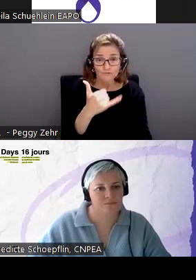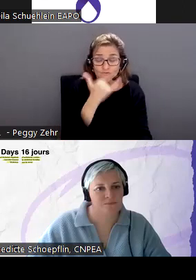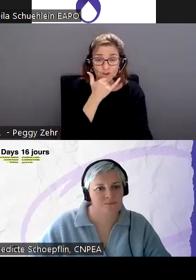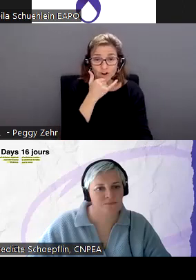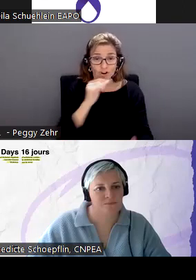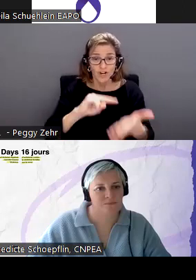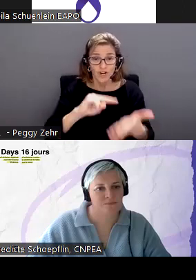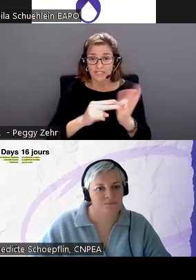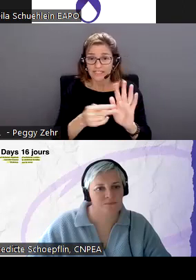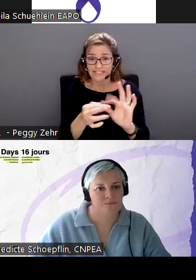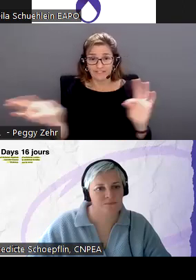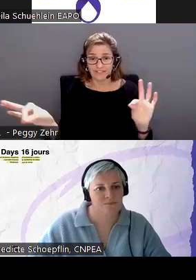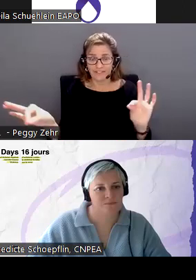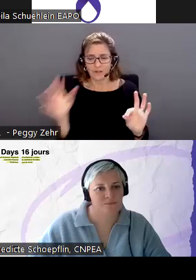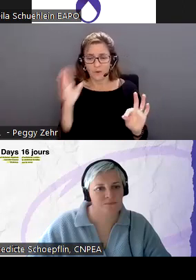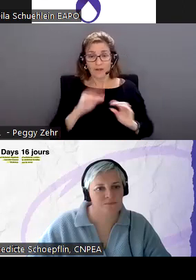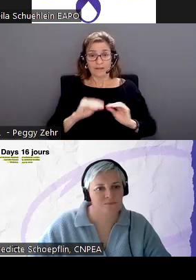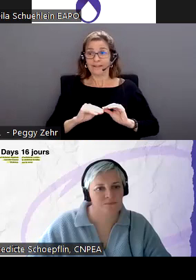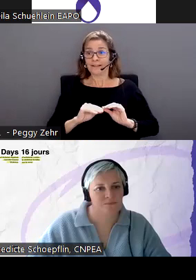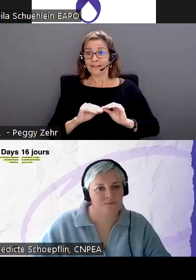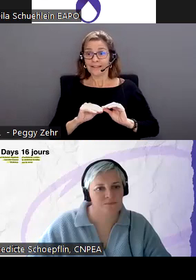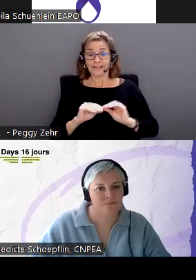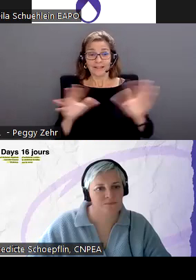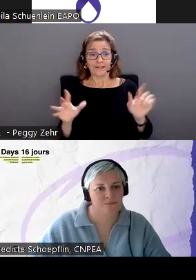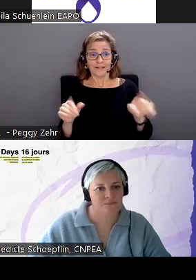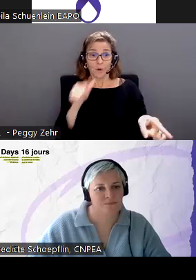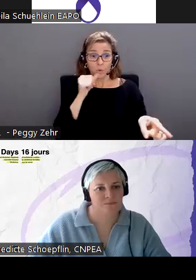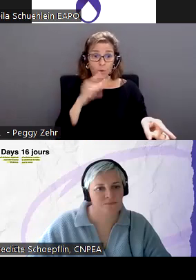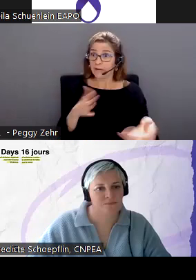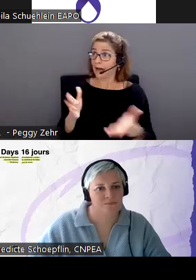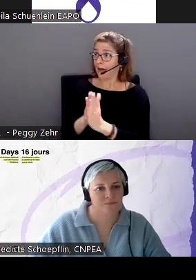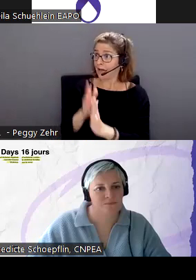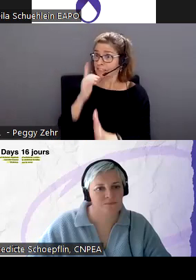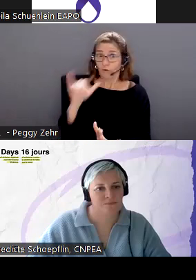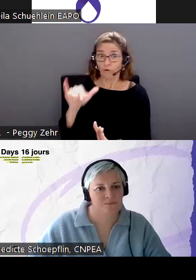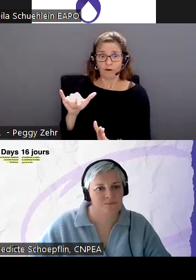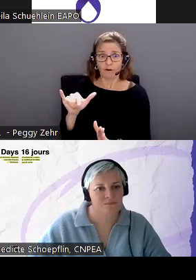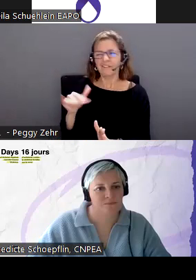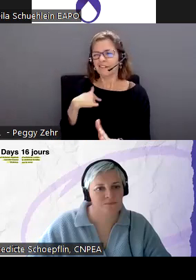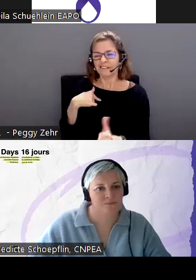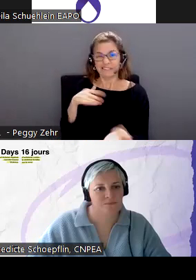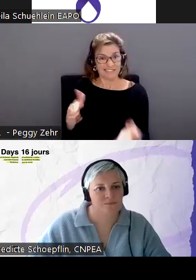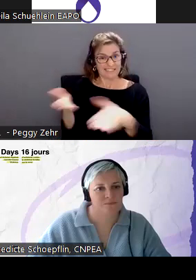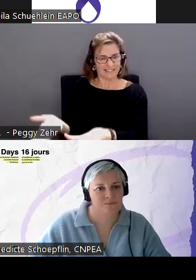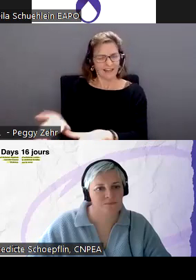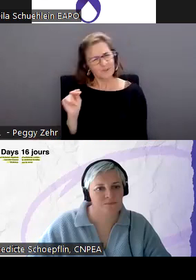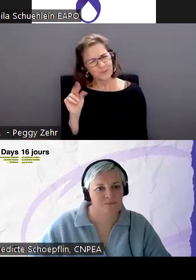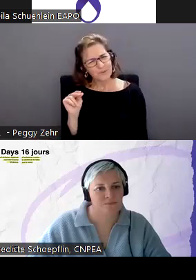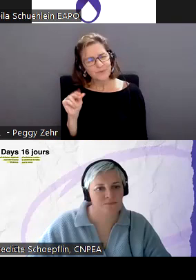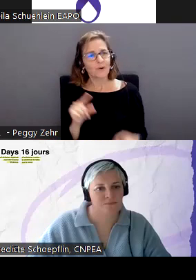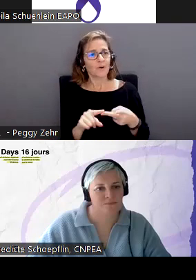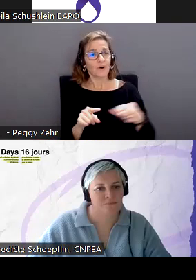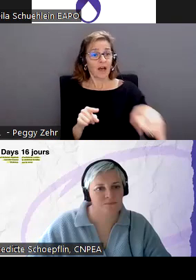research is really clear that the women are not asking to die. They don't participate